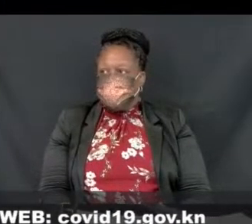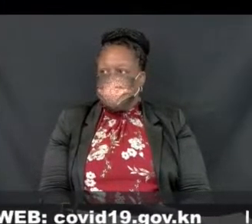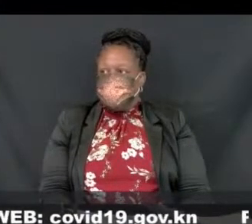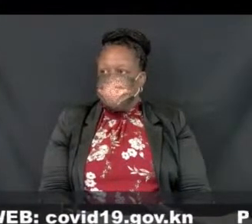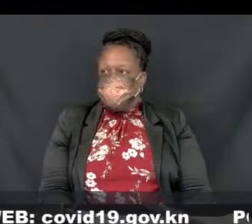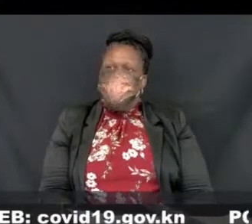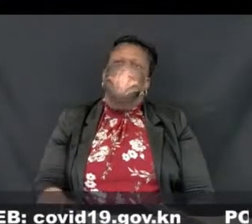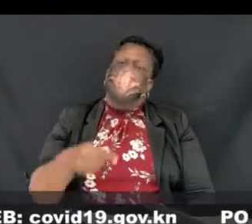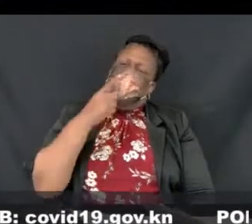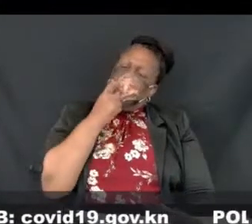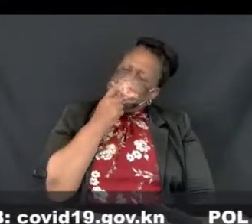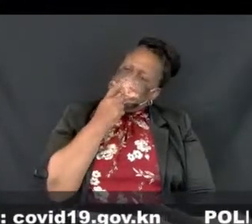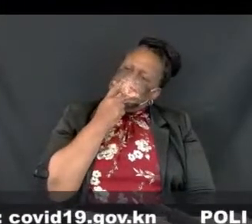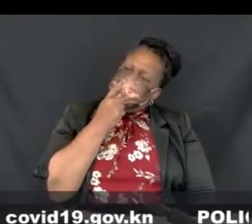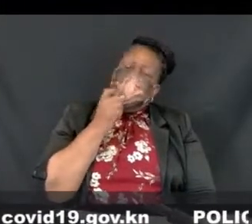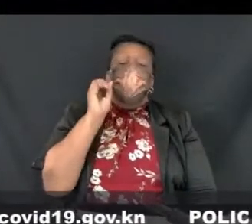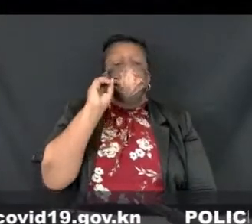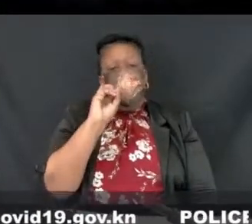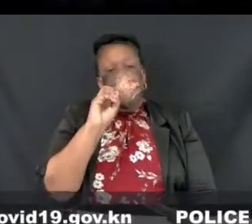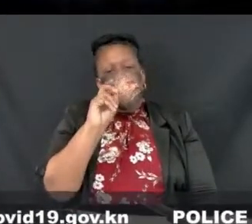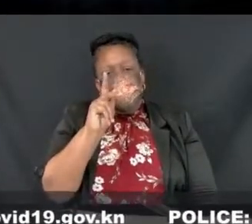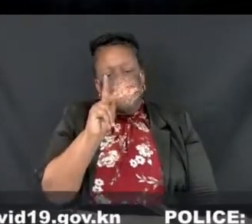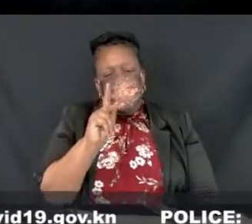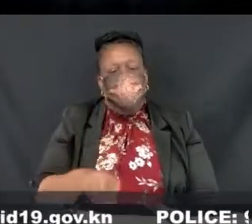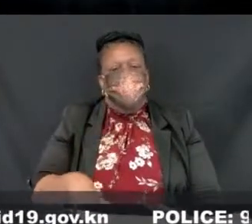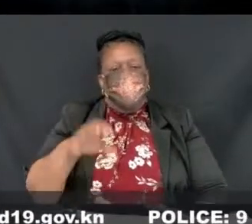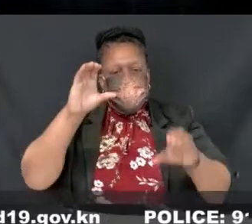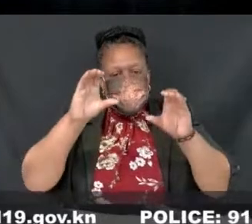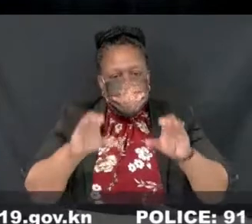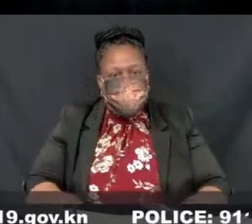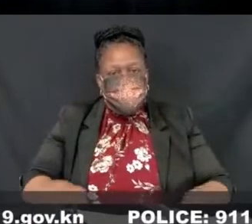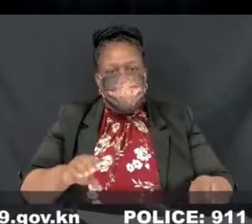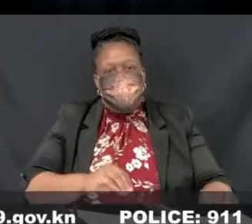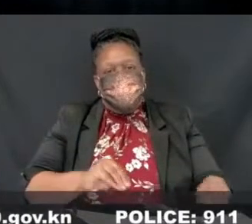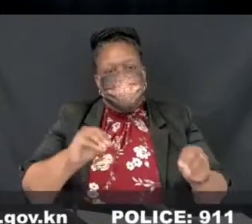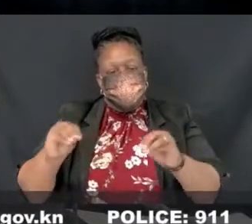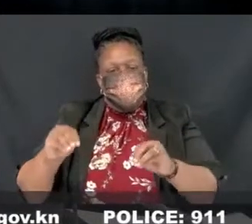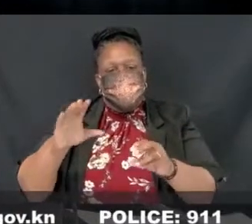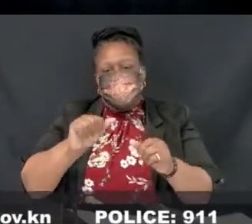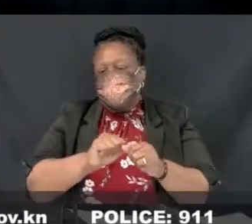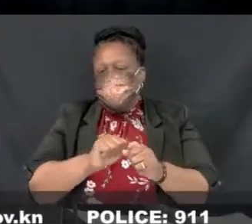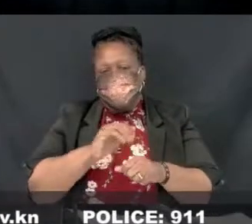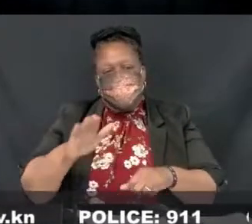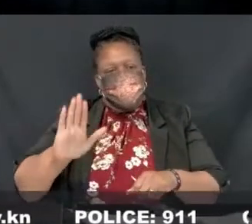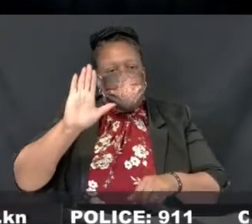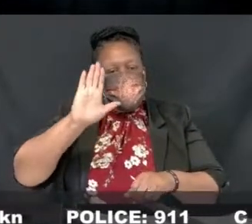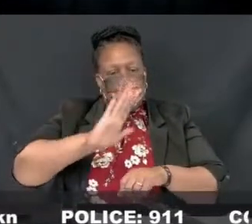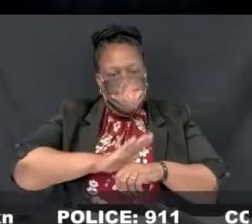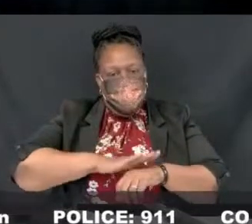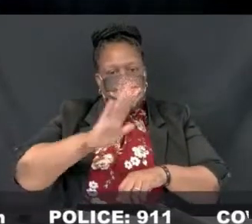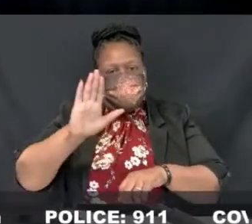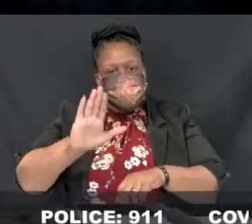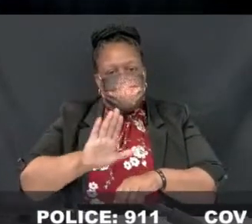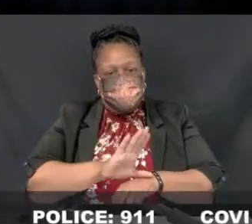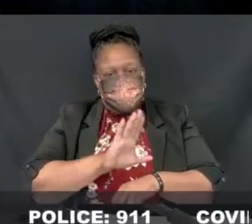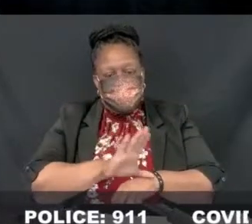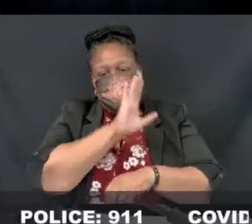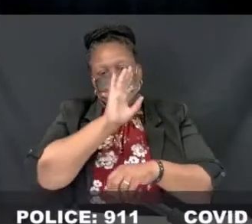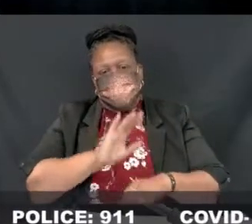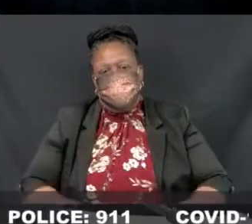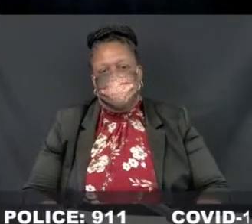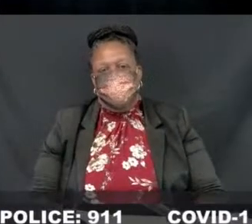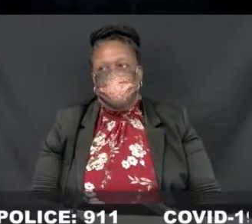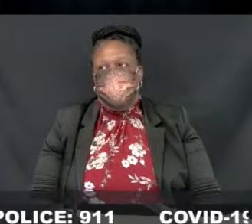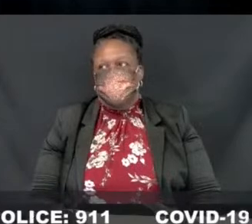e-commerce, you know, taking forms and putting them on e-platform. And everybody remember we had the online entry form, the KNA